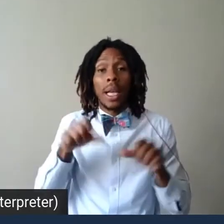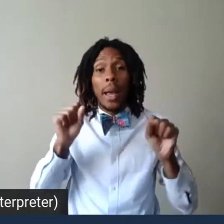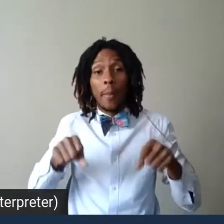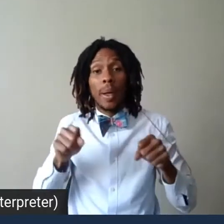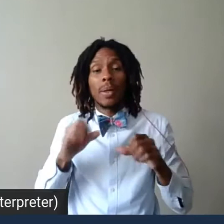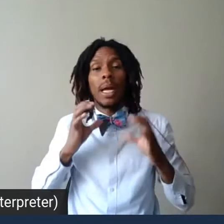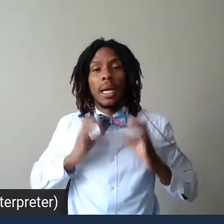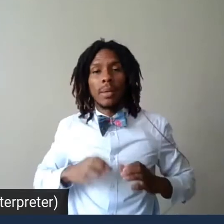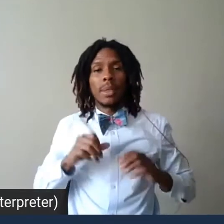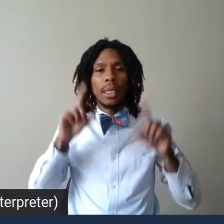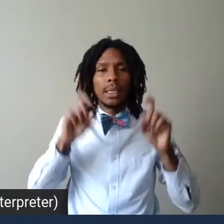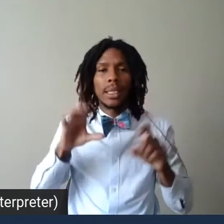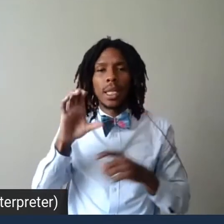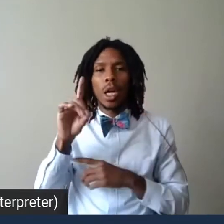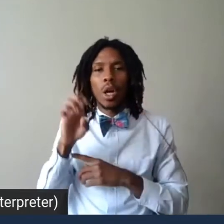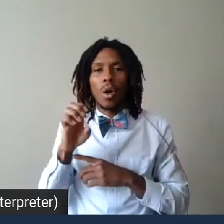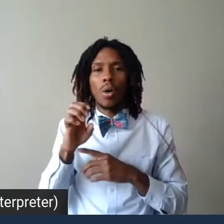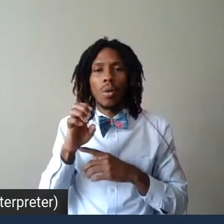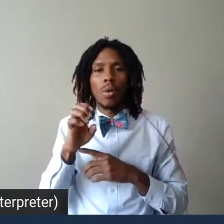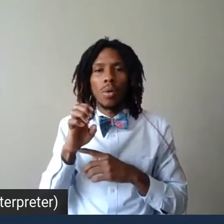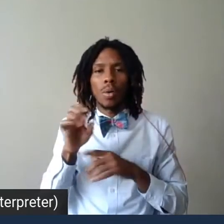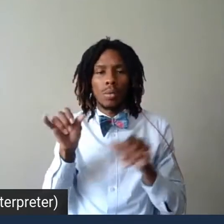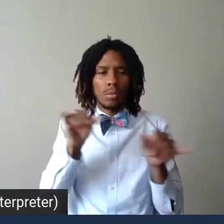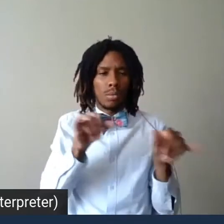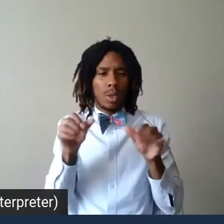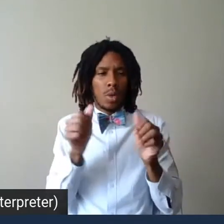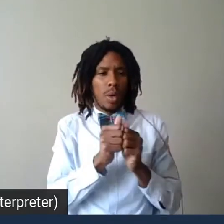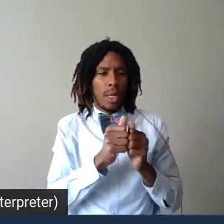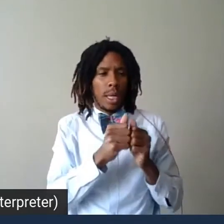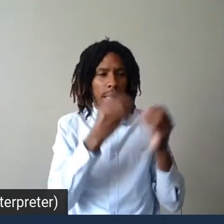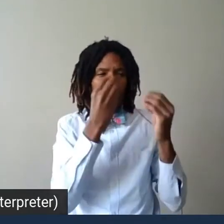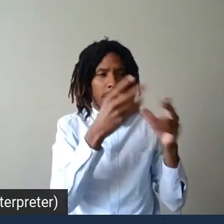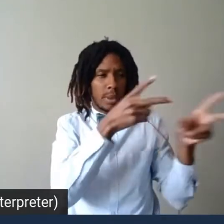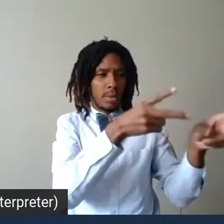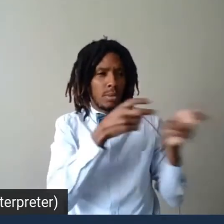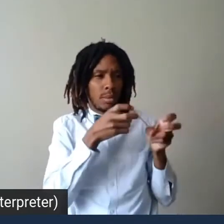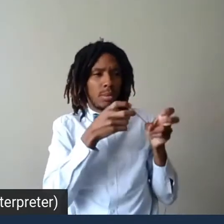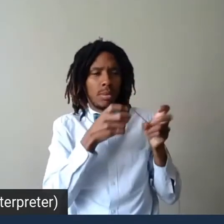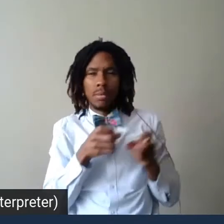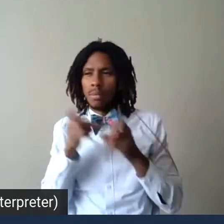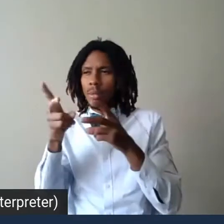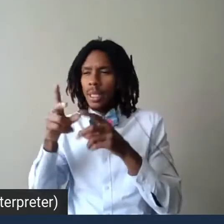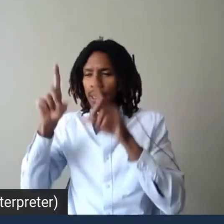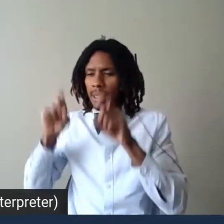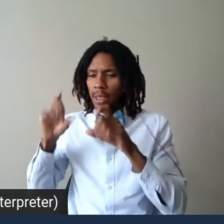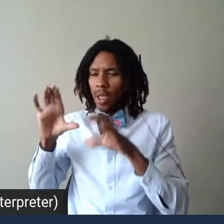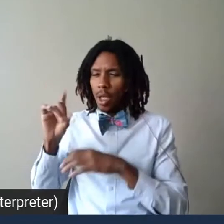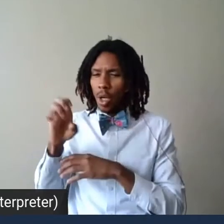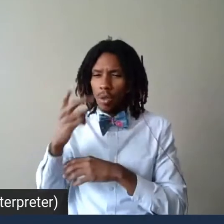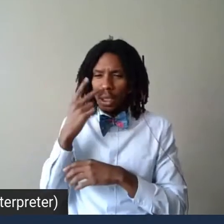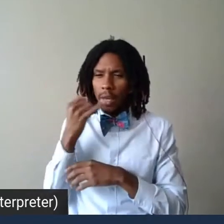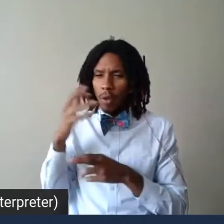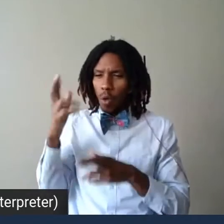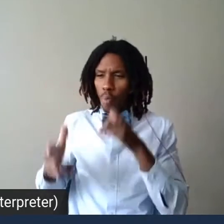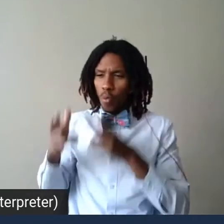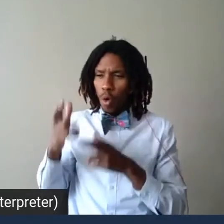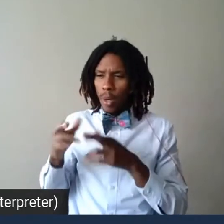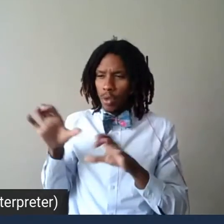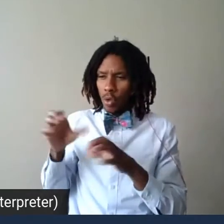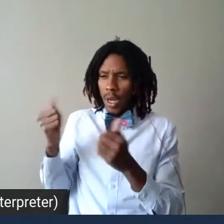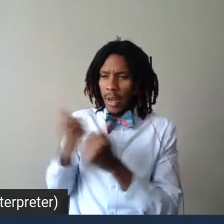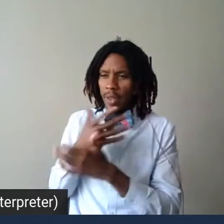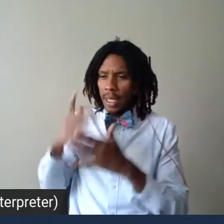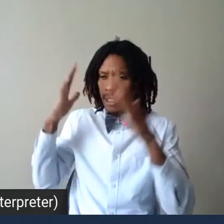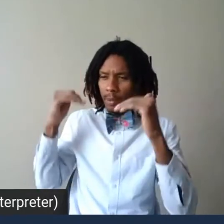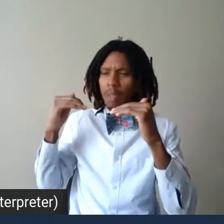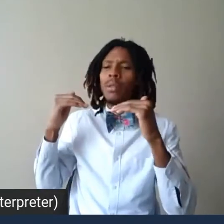then test their code against the data that's coming in this virtual environment, see if the robot is doing what they expect it to do, and